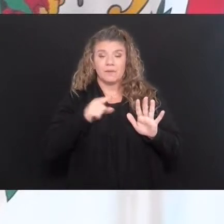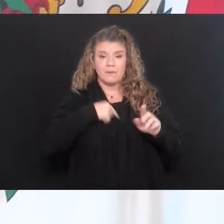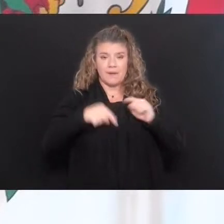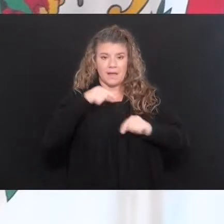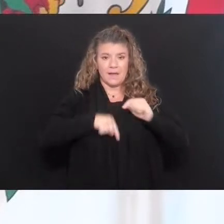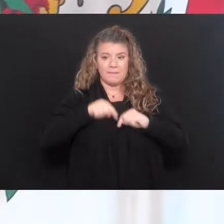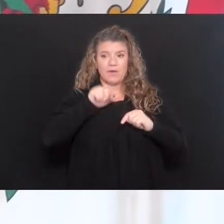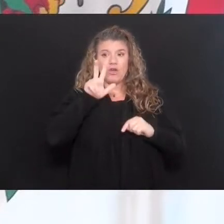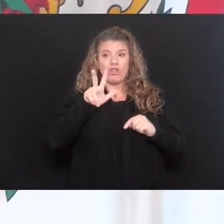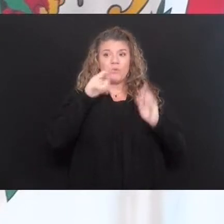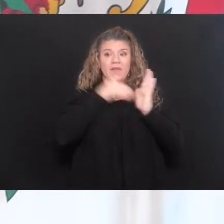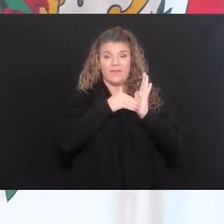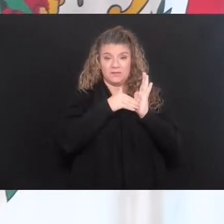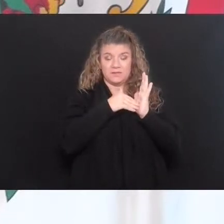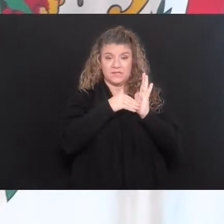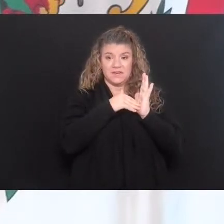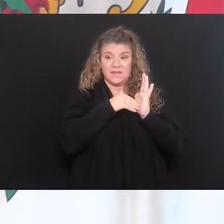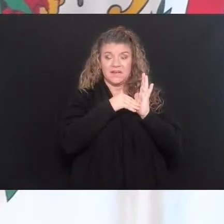up. The